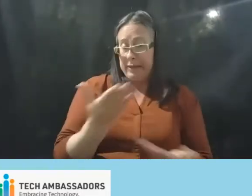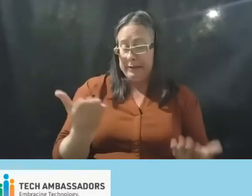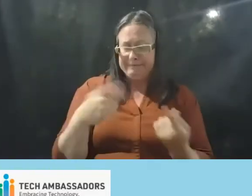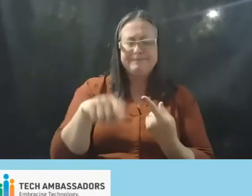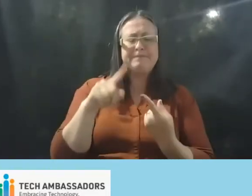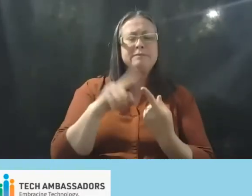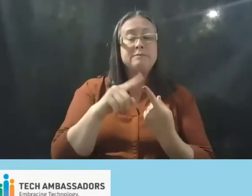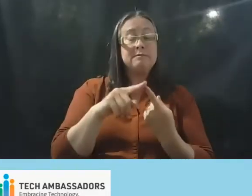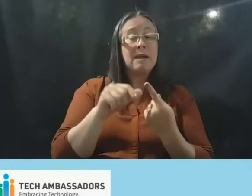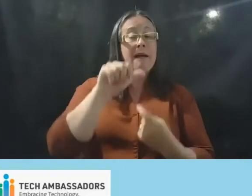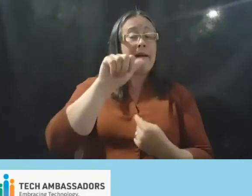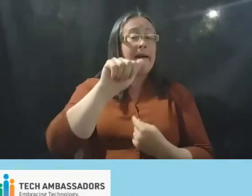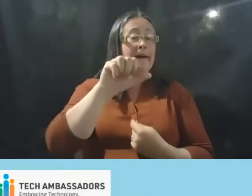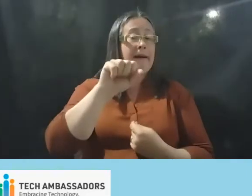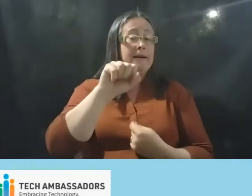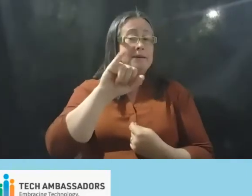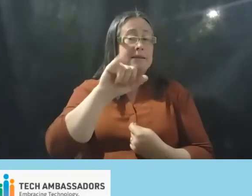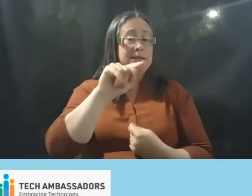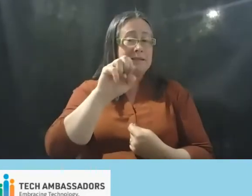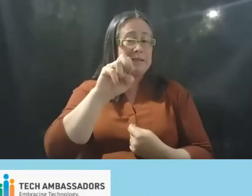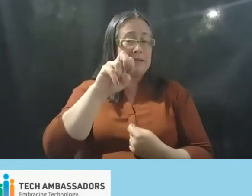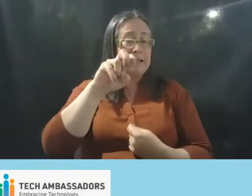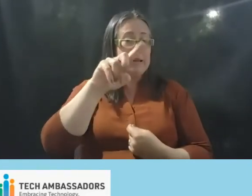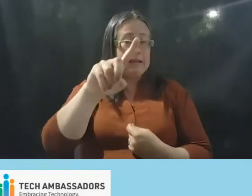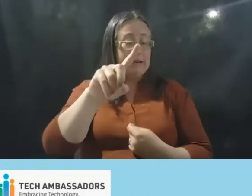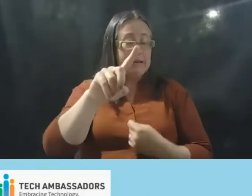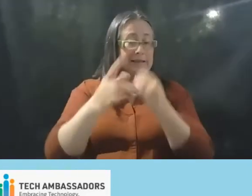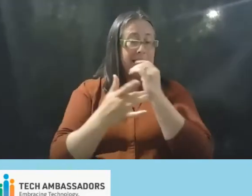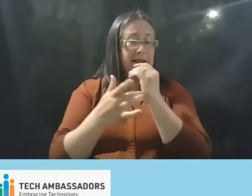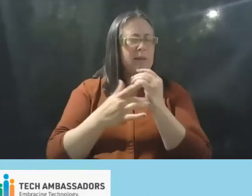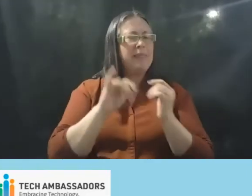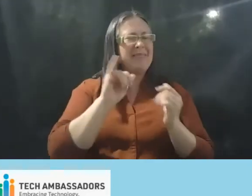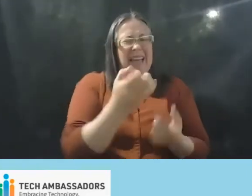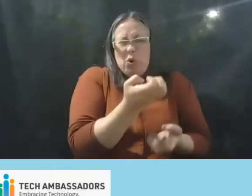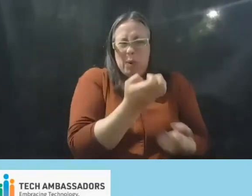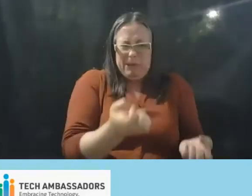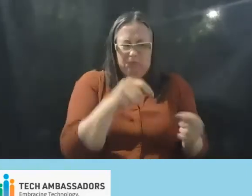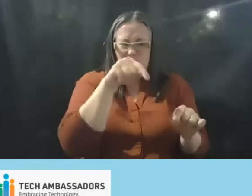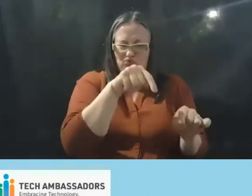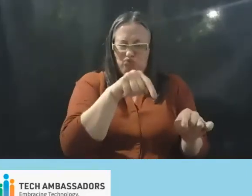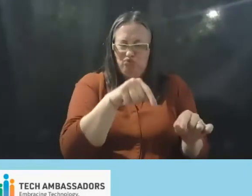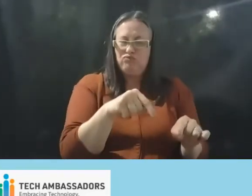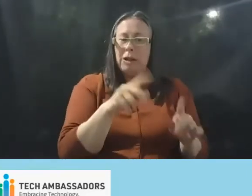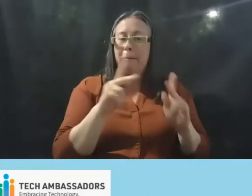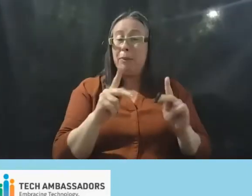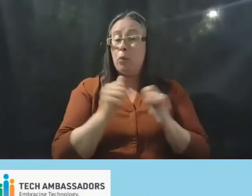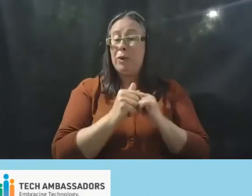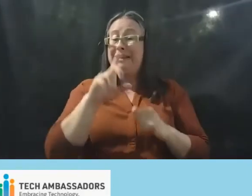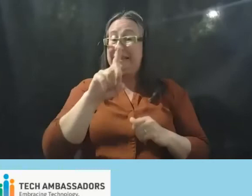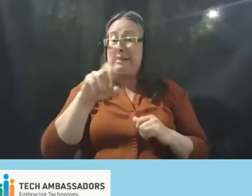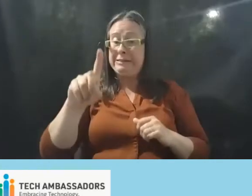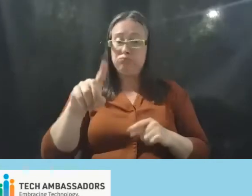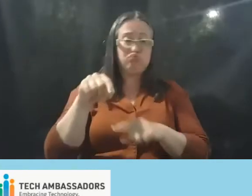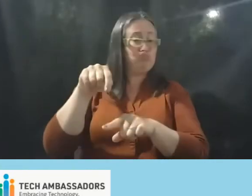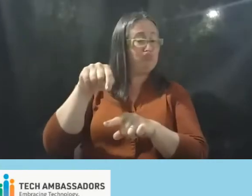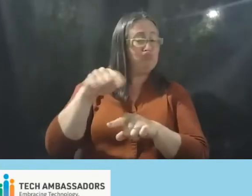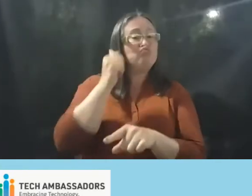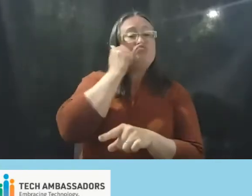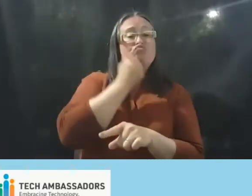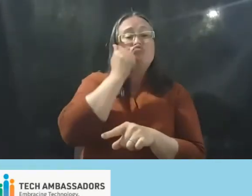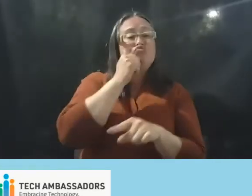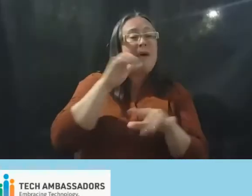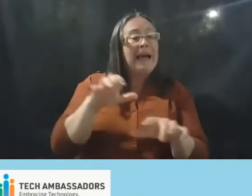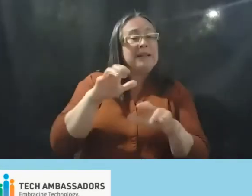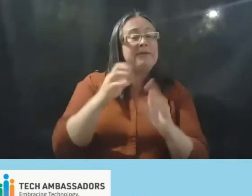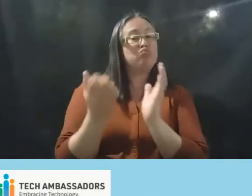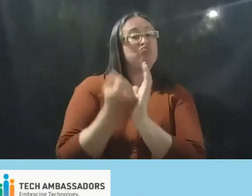assistive technology, and that's equipment that assists the person with developmental disabilities, just everyday activities,